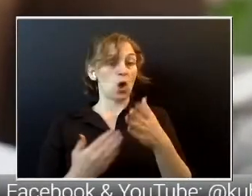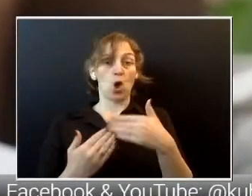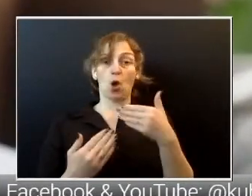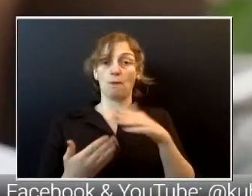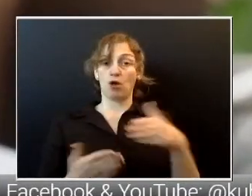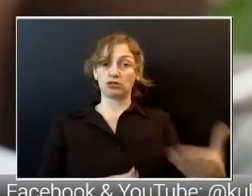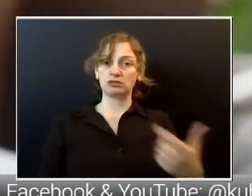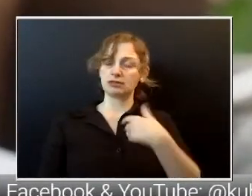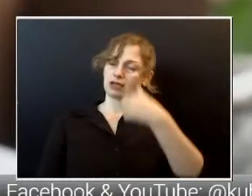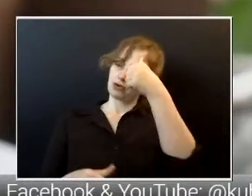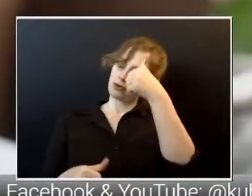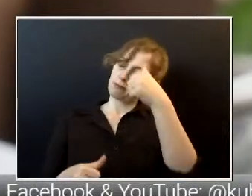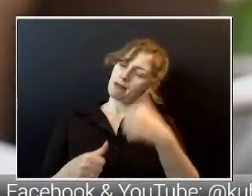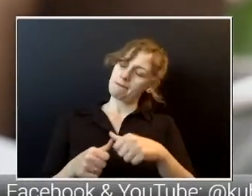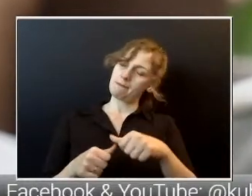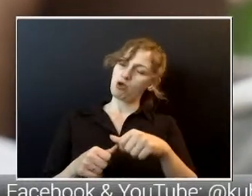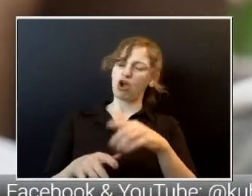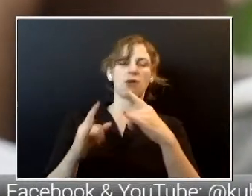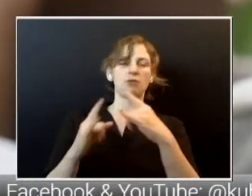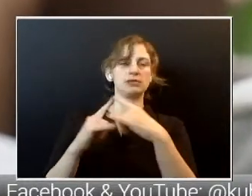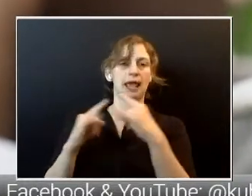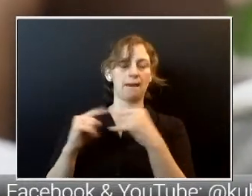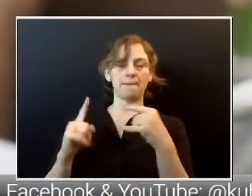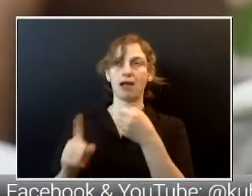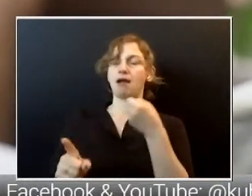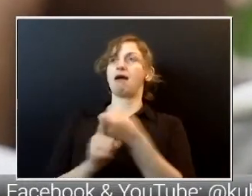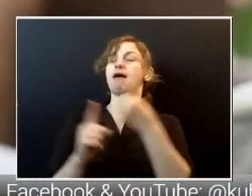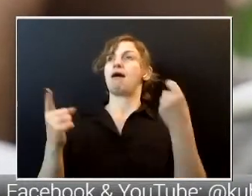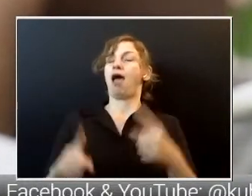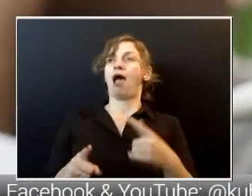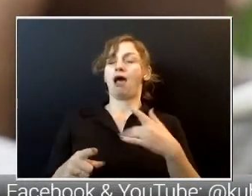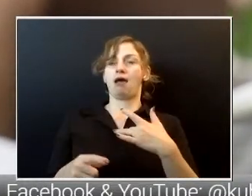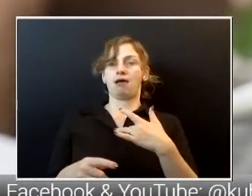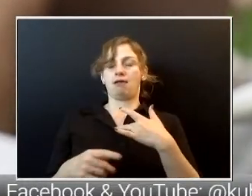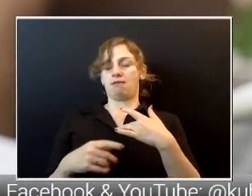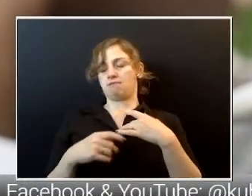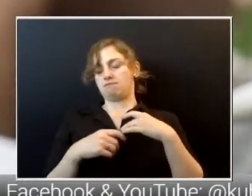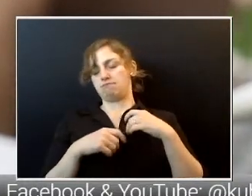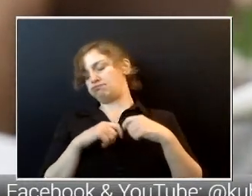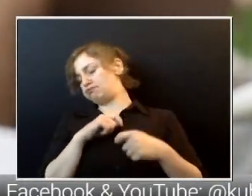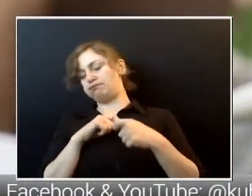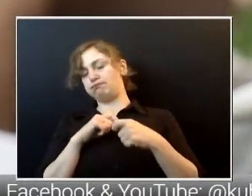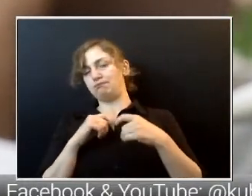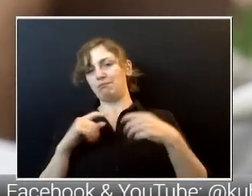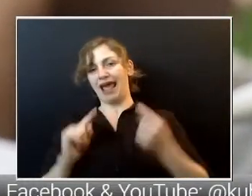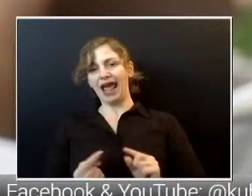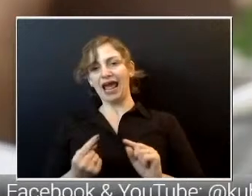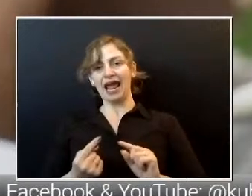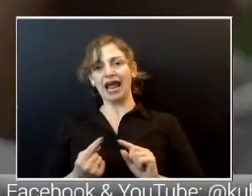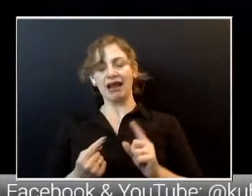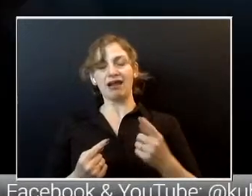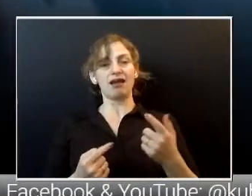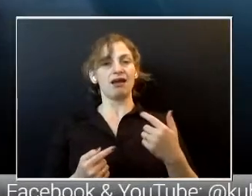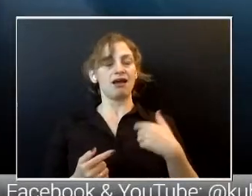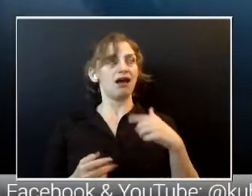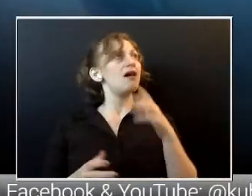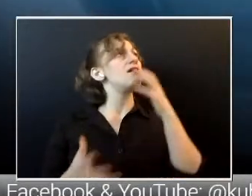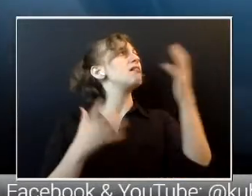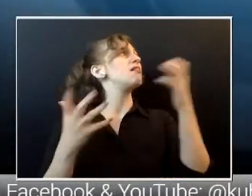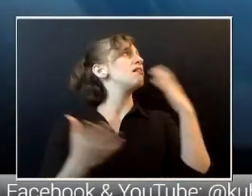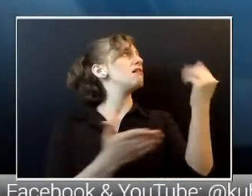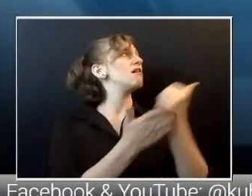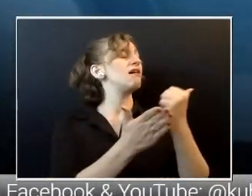pain that came out of nowhere. Bounding out of the camper, I cried for help. Cynthia's aorta had just dissected. She remembers